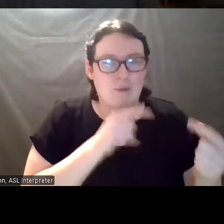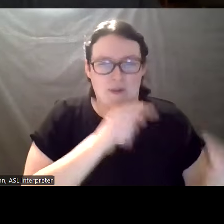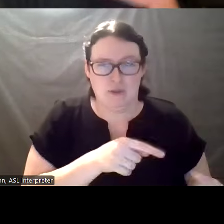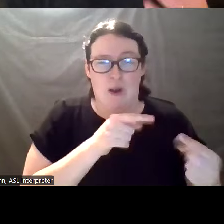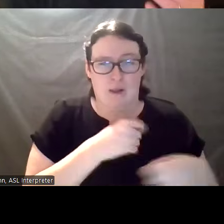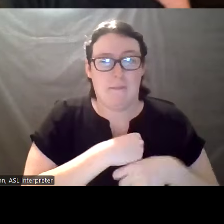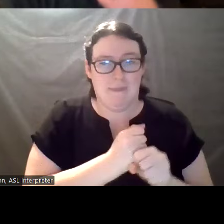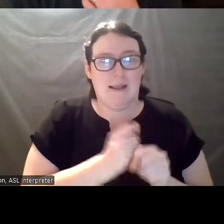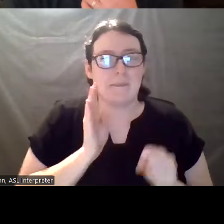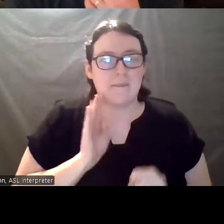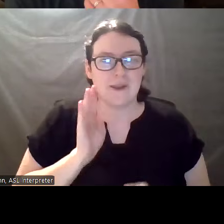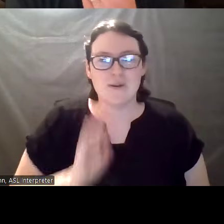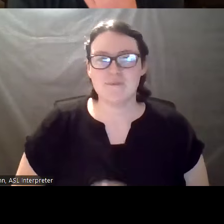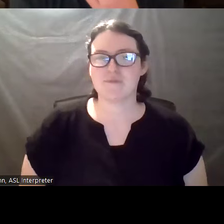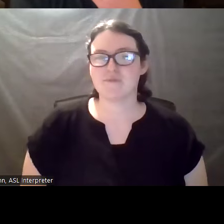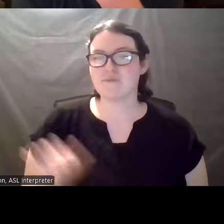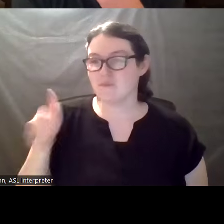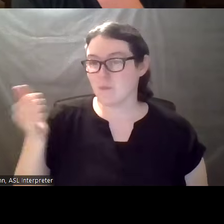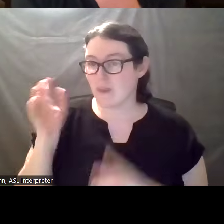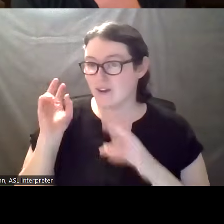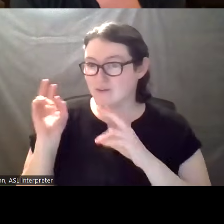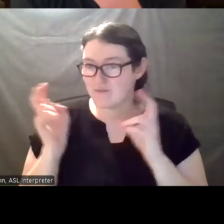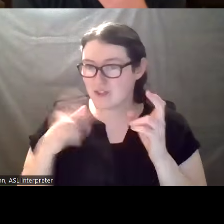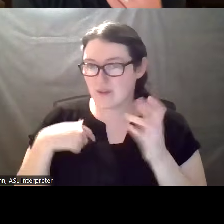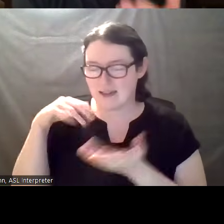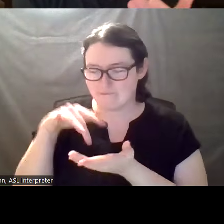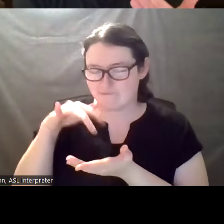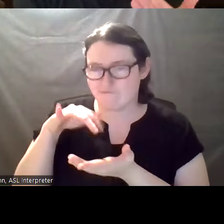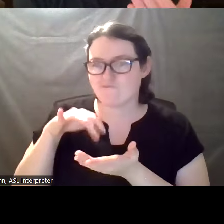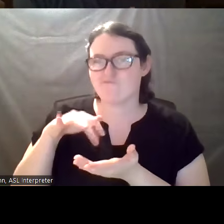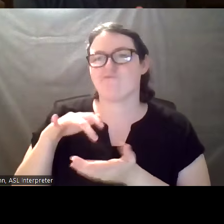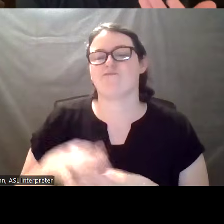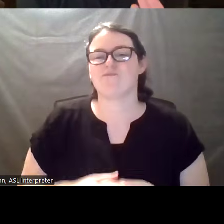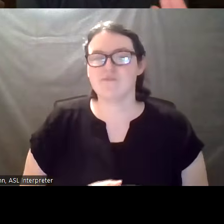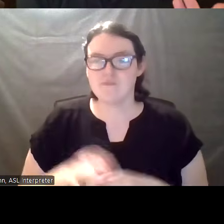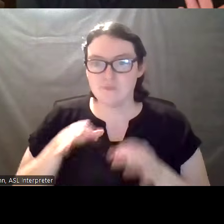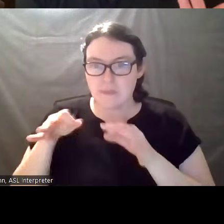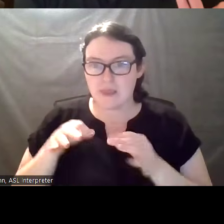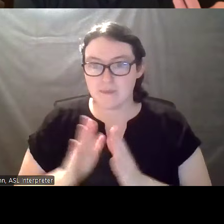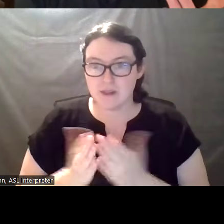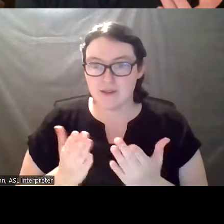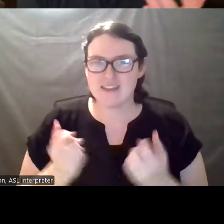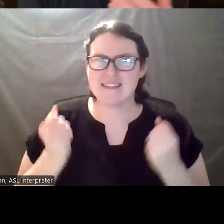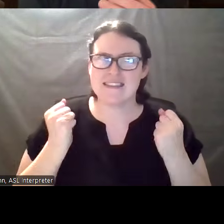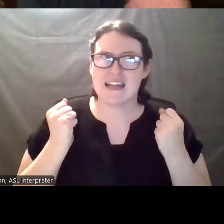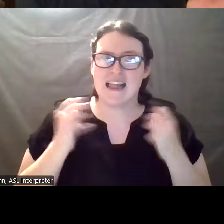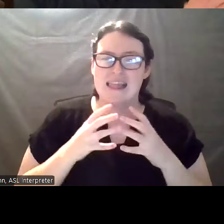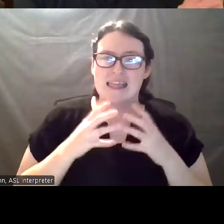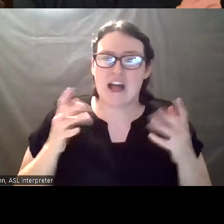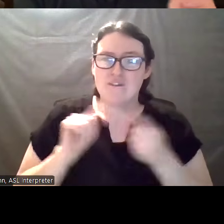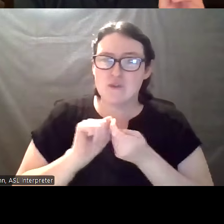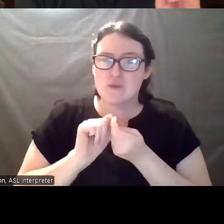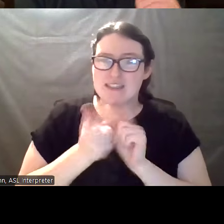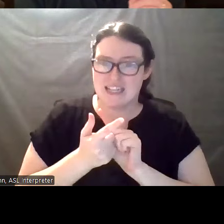A number of other issues that I spent some time on. Um, there are major translational difficulties in the hymn to Ninkasi. We have two